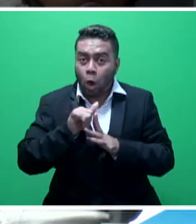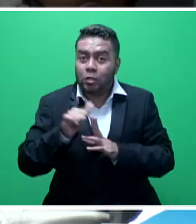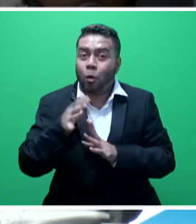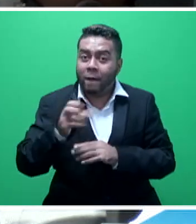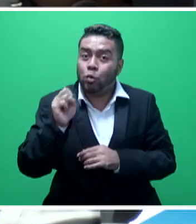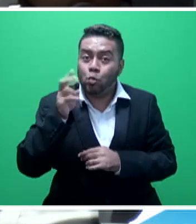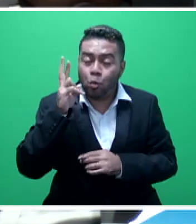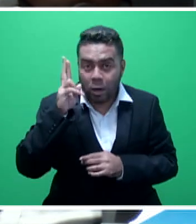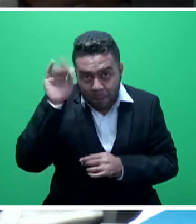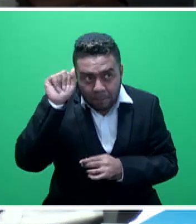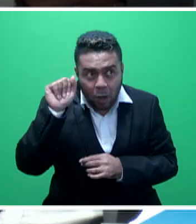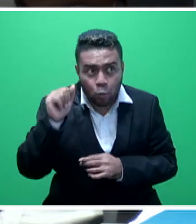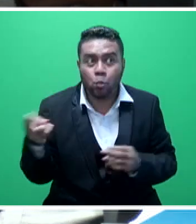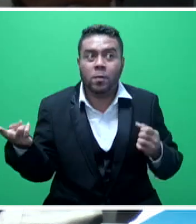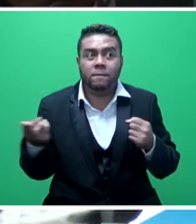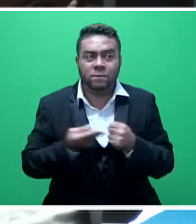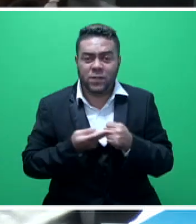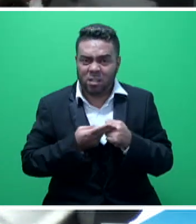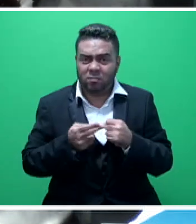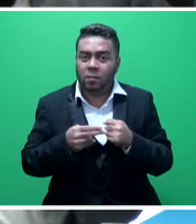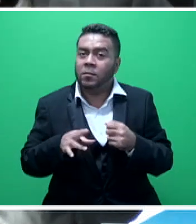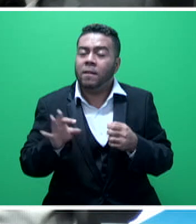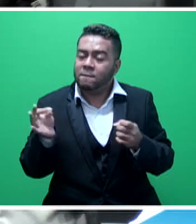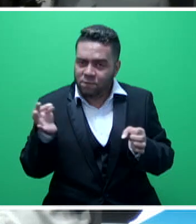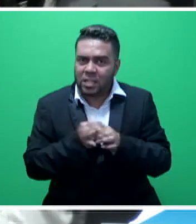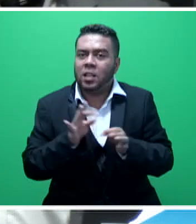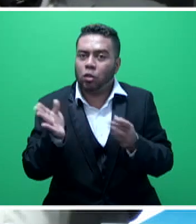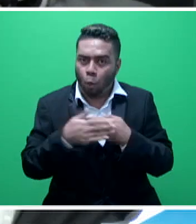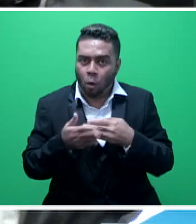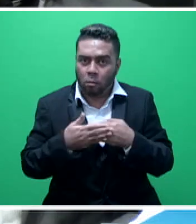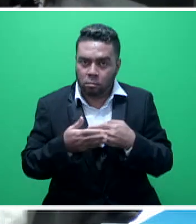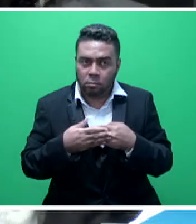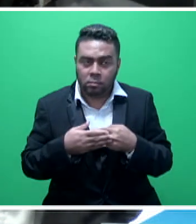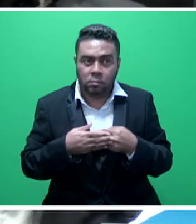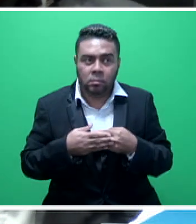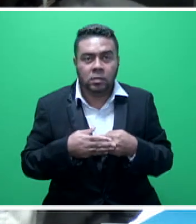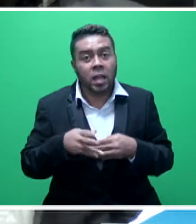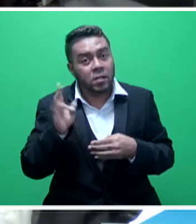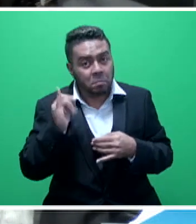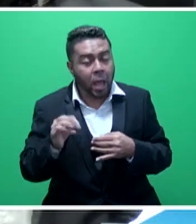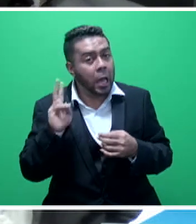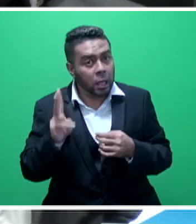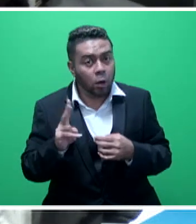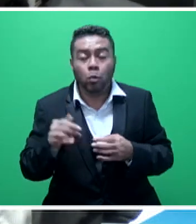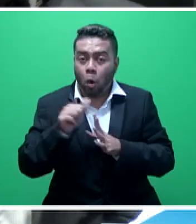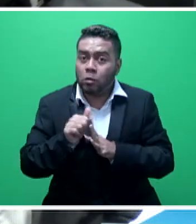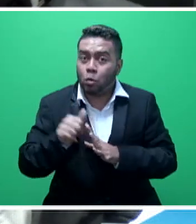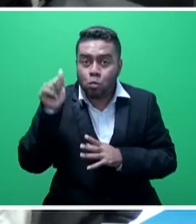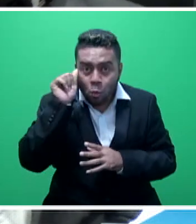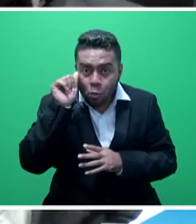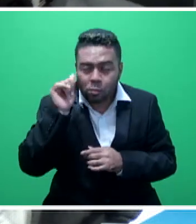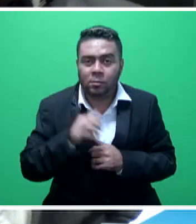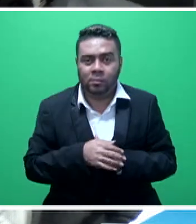remember, we will fix the door if it's bad again, but it was fixed. Honourable Speaker, we also know